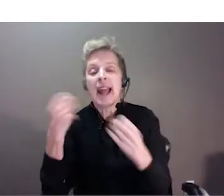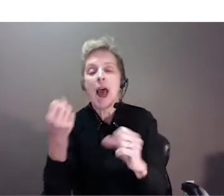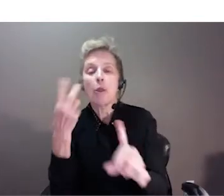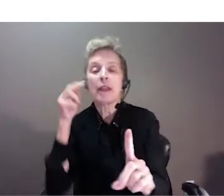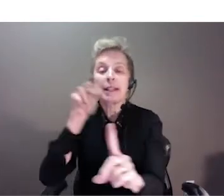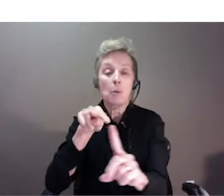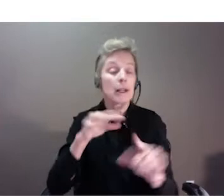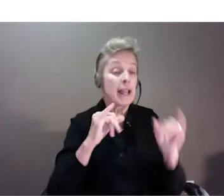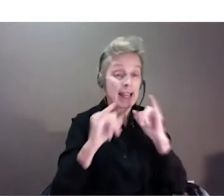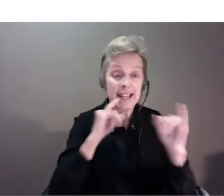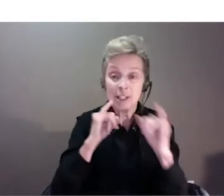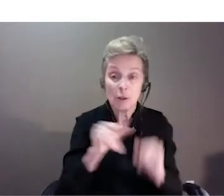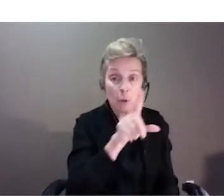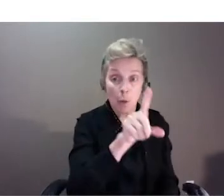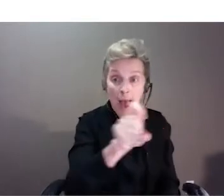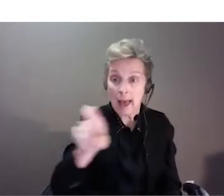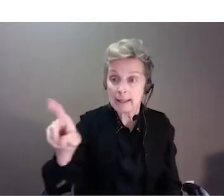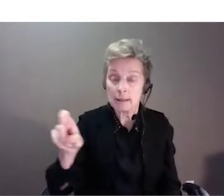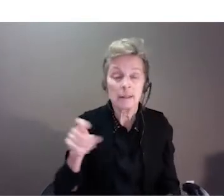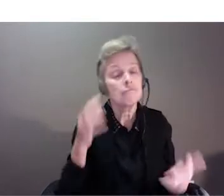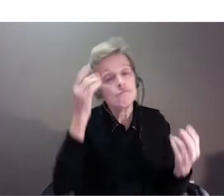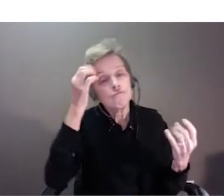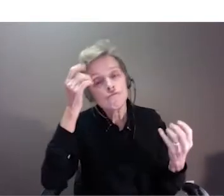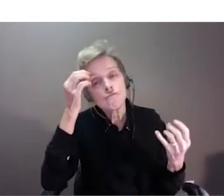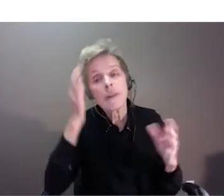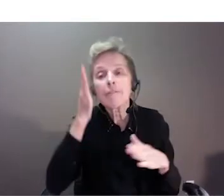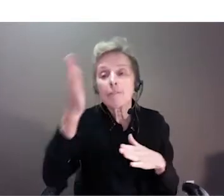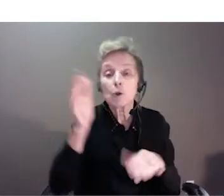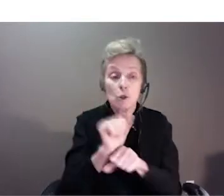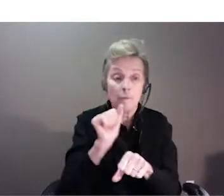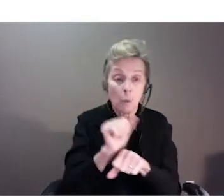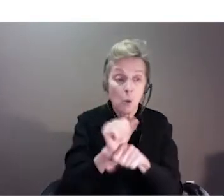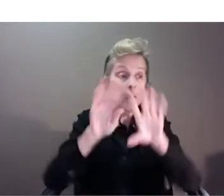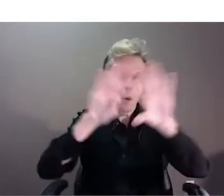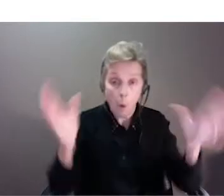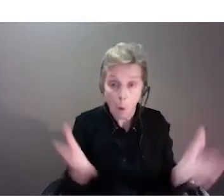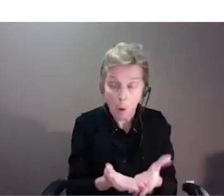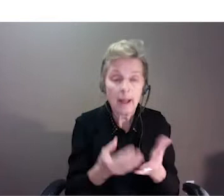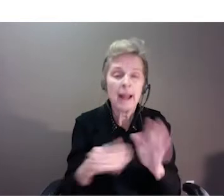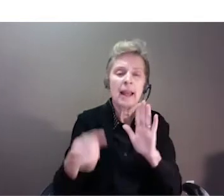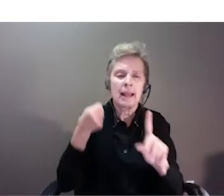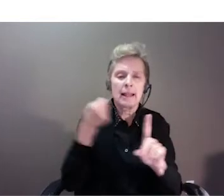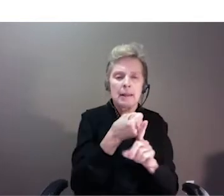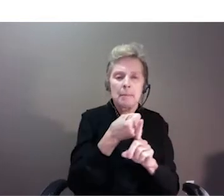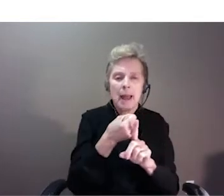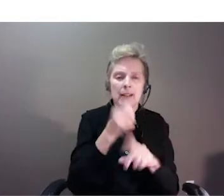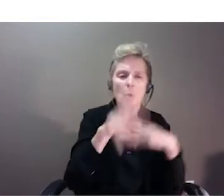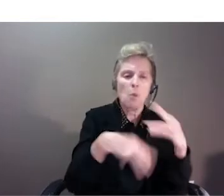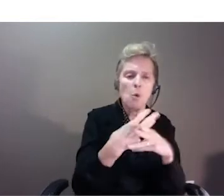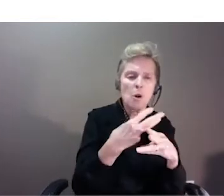we asked participants to reflect on the future work as a whole and the impact of the identified trends on the world of work for people